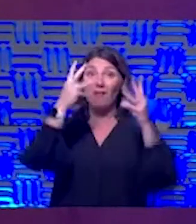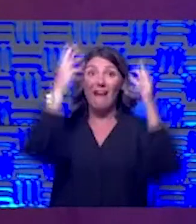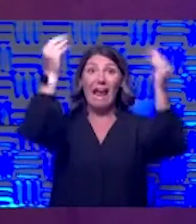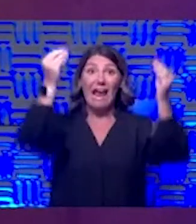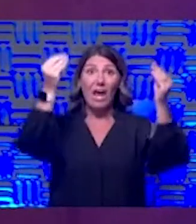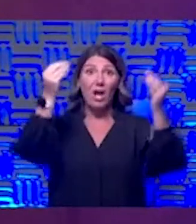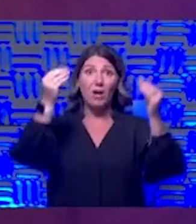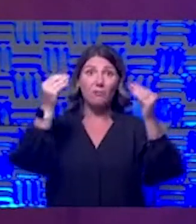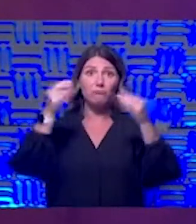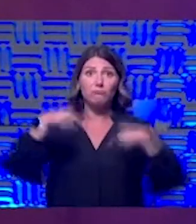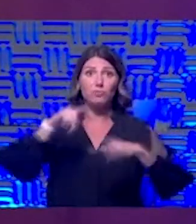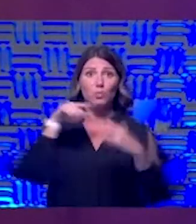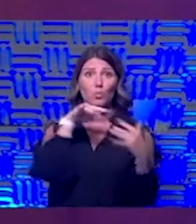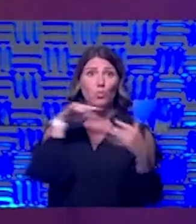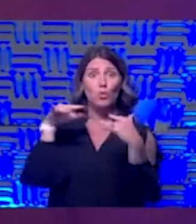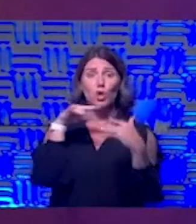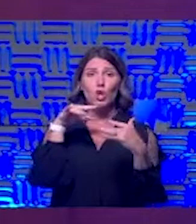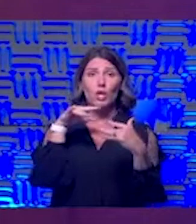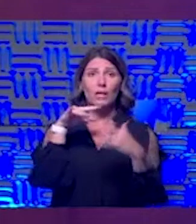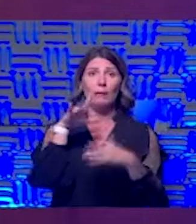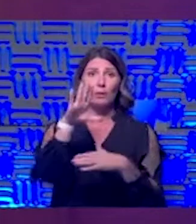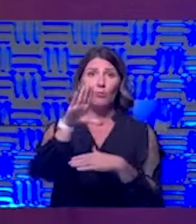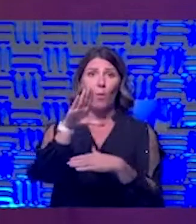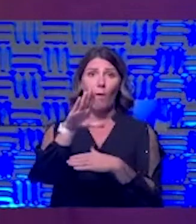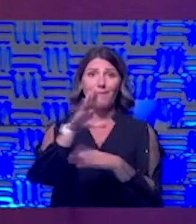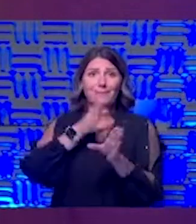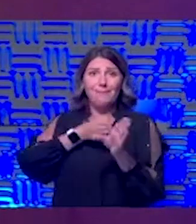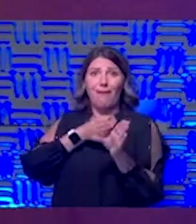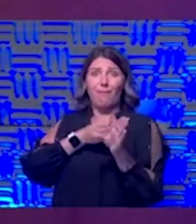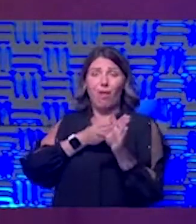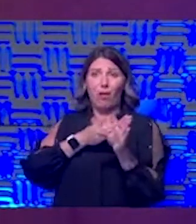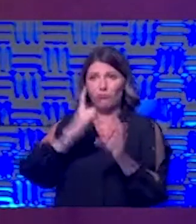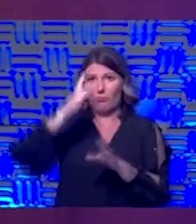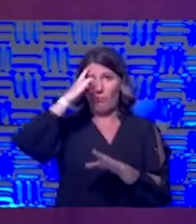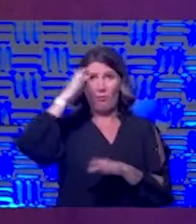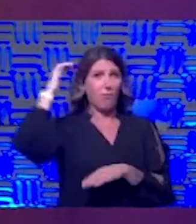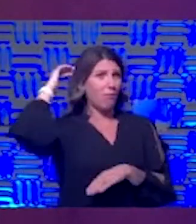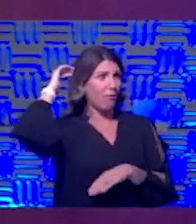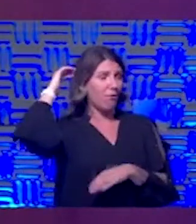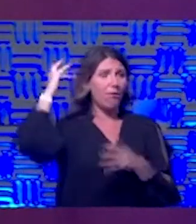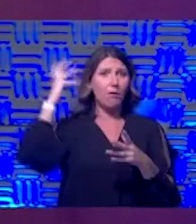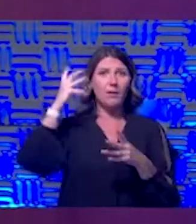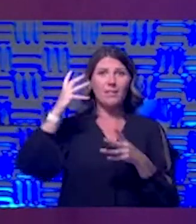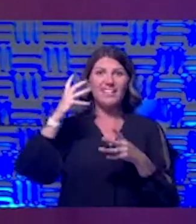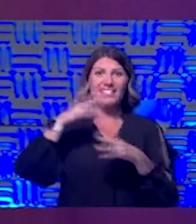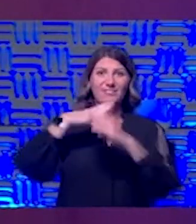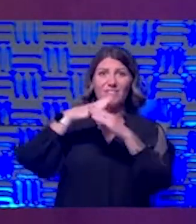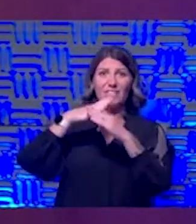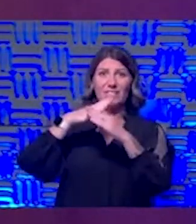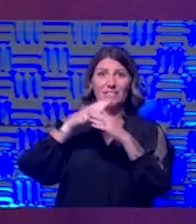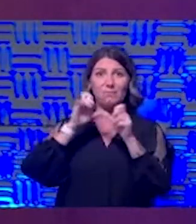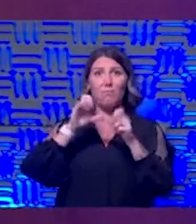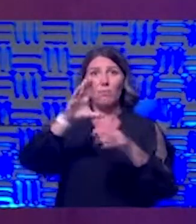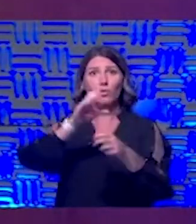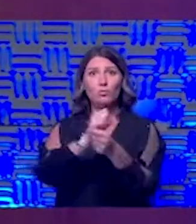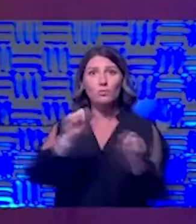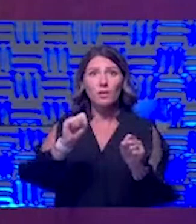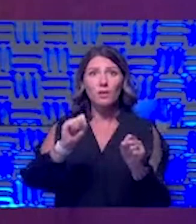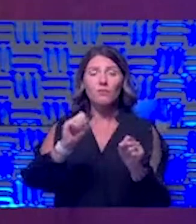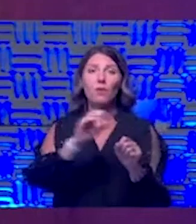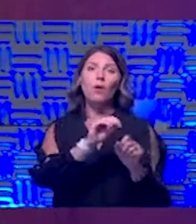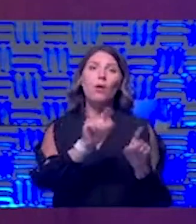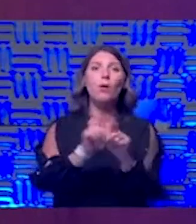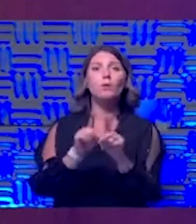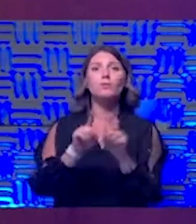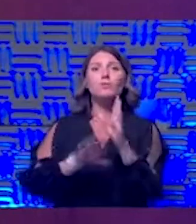defensives, psychological defenses that you build up to really keep you safe, but also you kind of